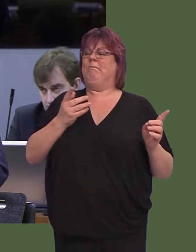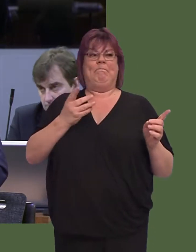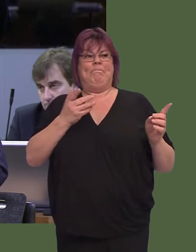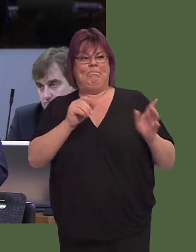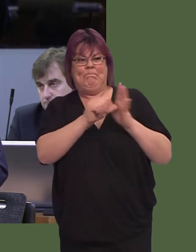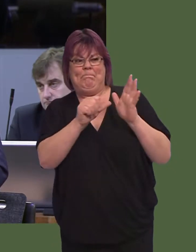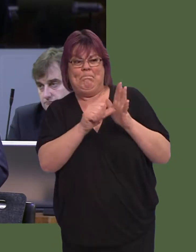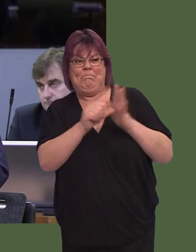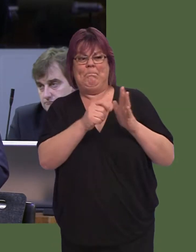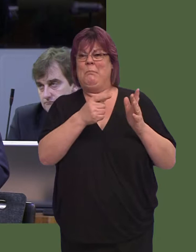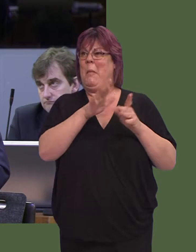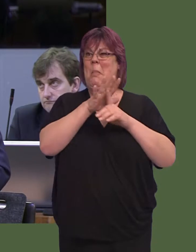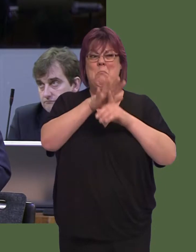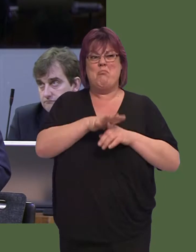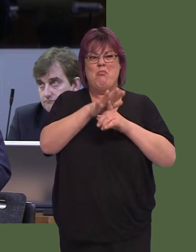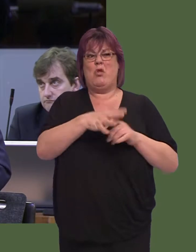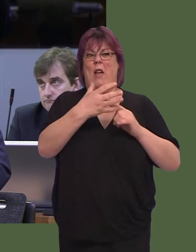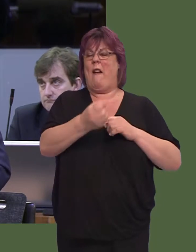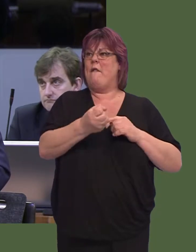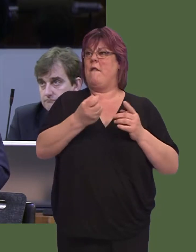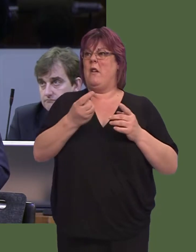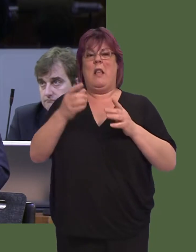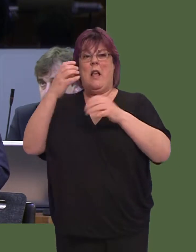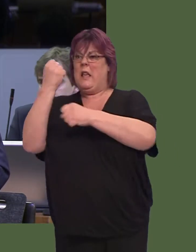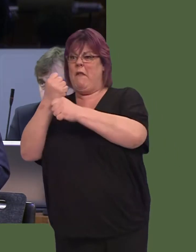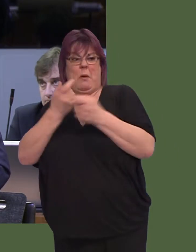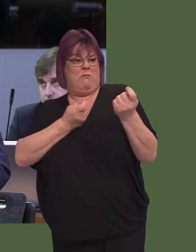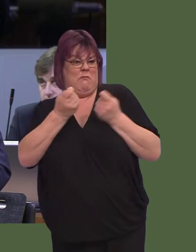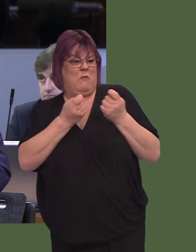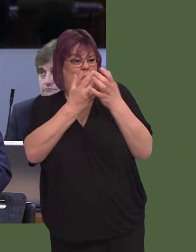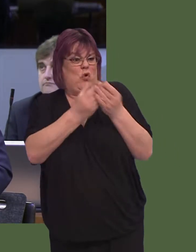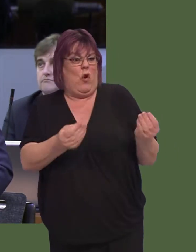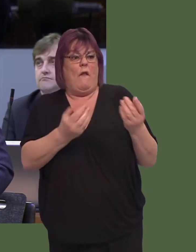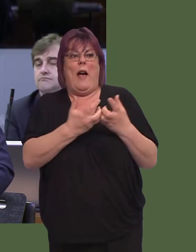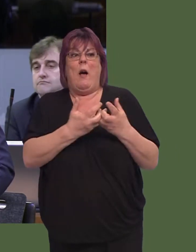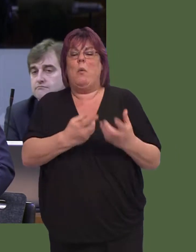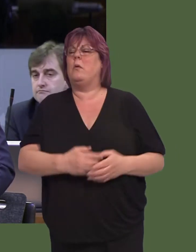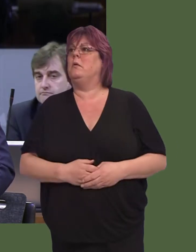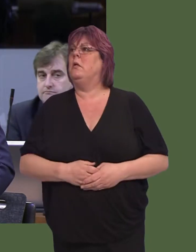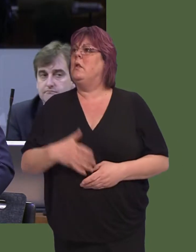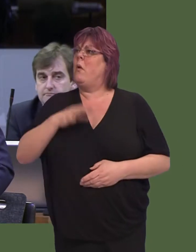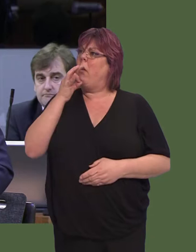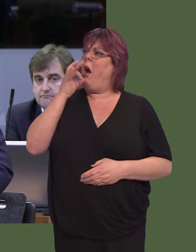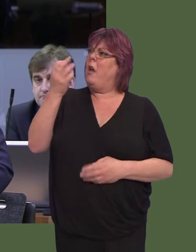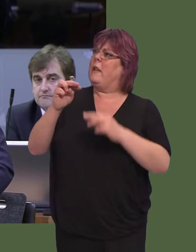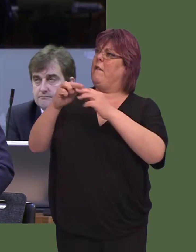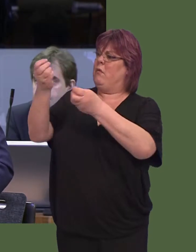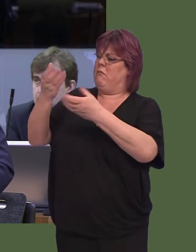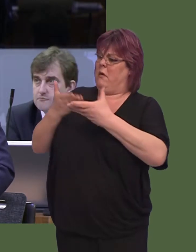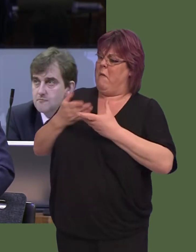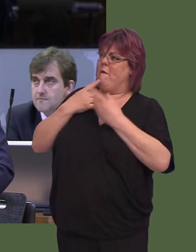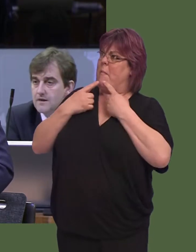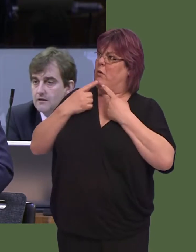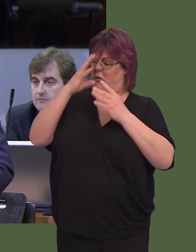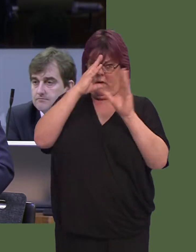out of ideas when it comes to addressing the pressure points within our NHS? So can you give me something to go back to my constituents